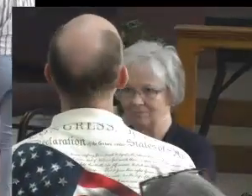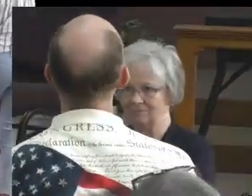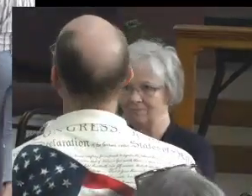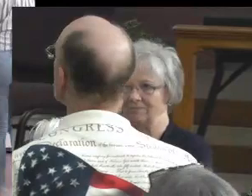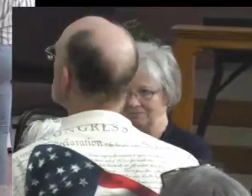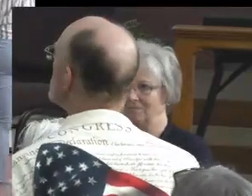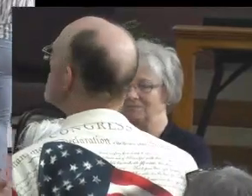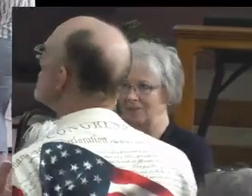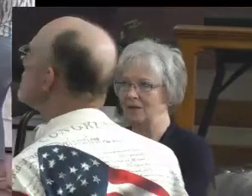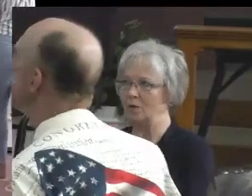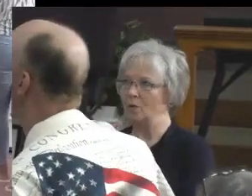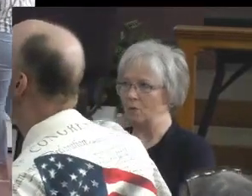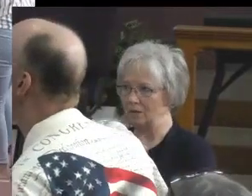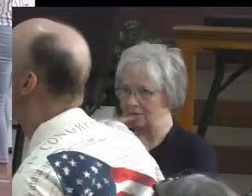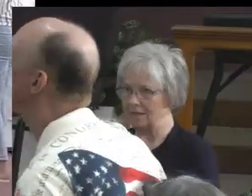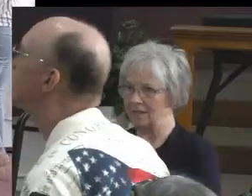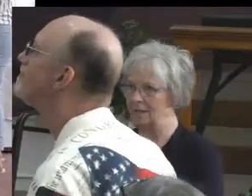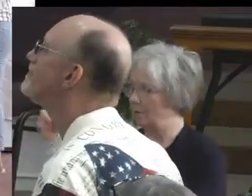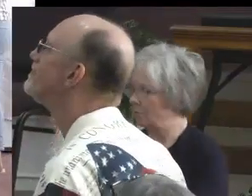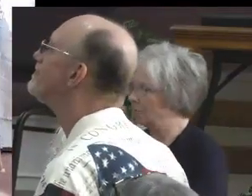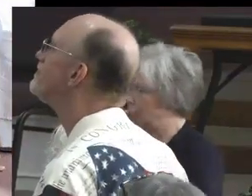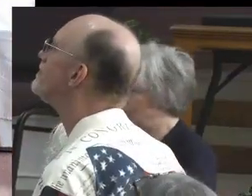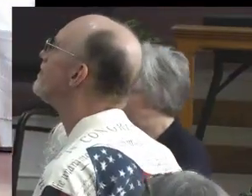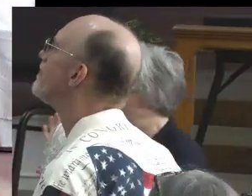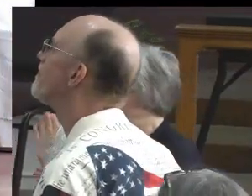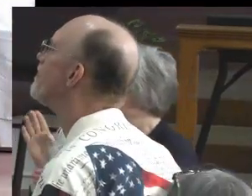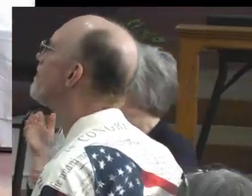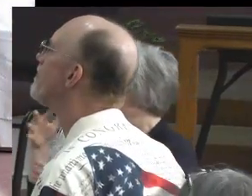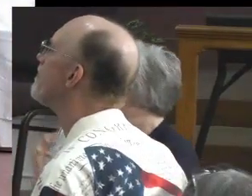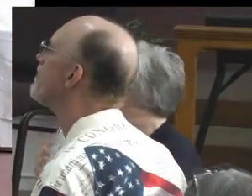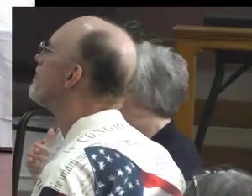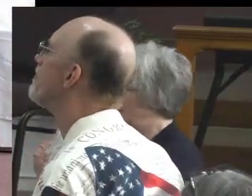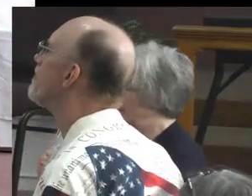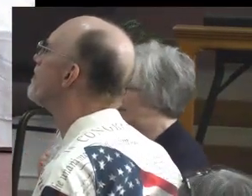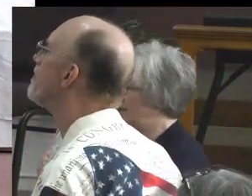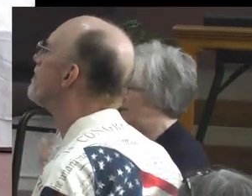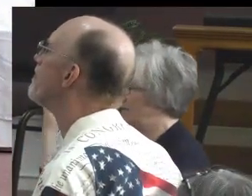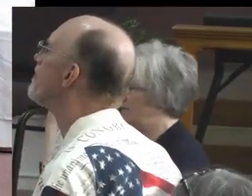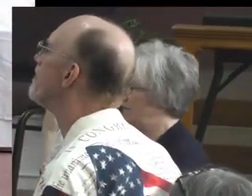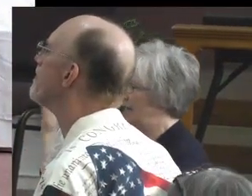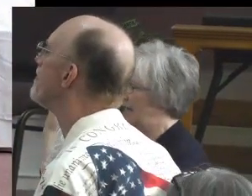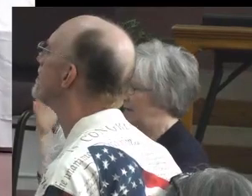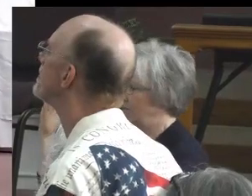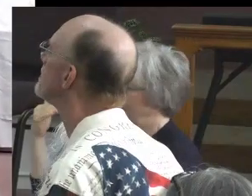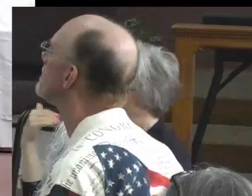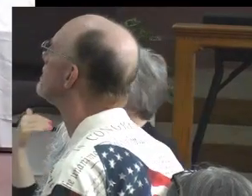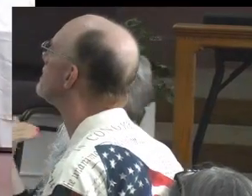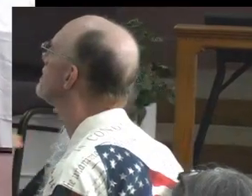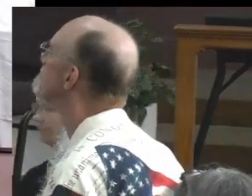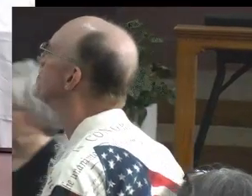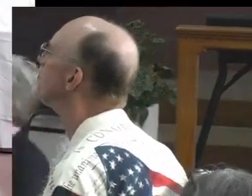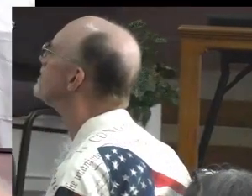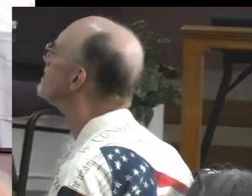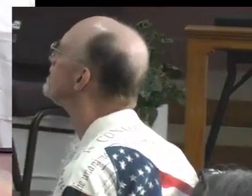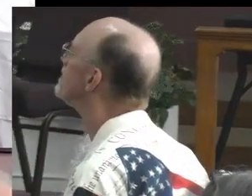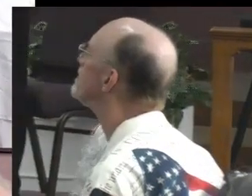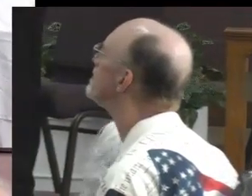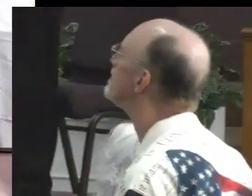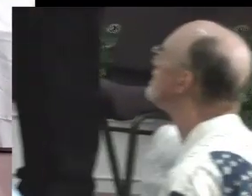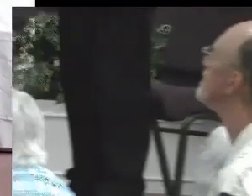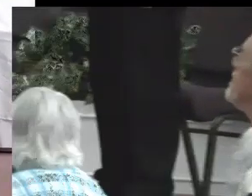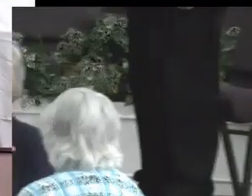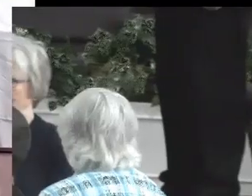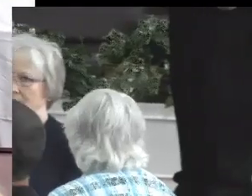going to begin with the pledge to the American flag. So everybody face the American flag, salute,